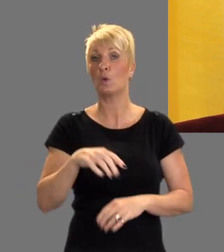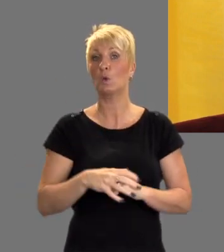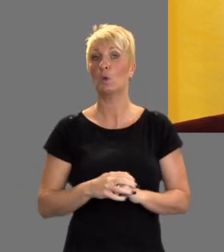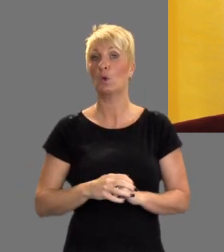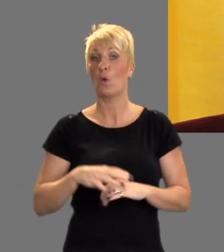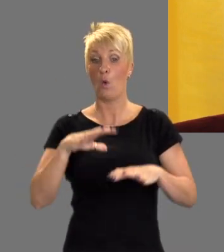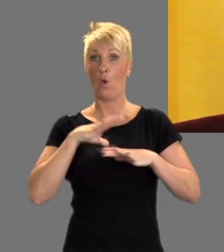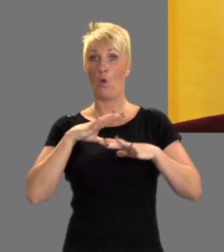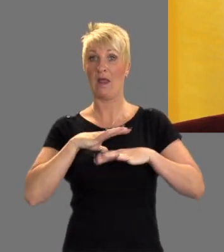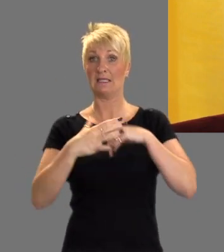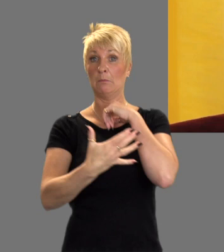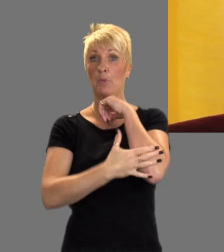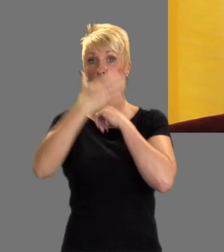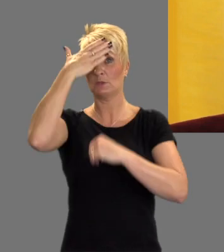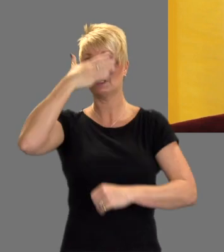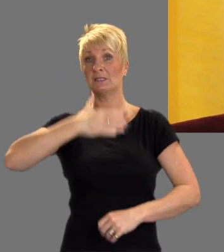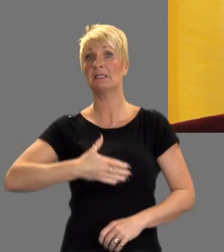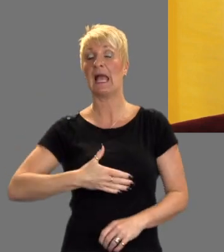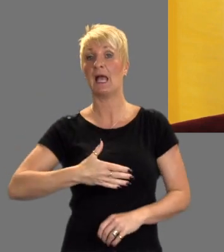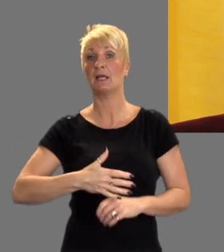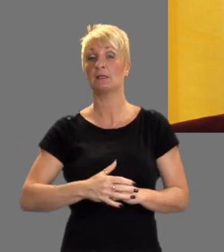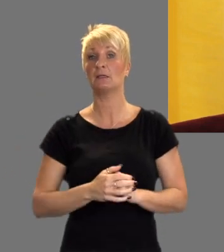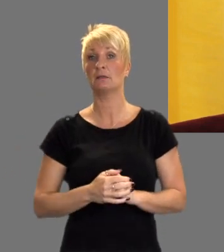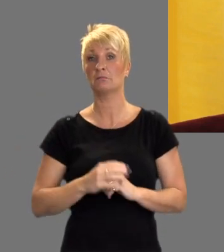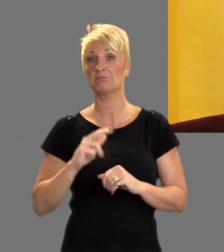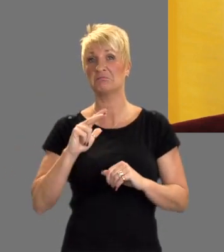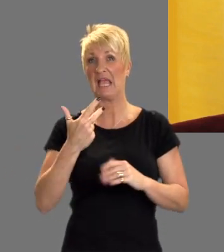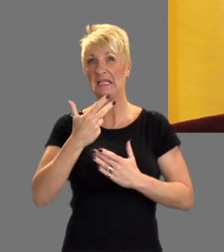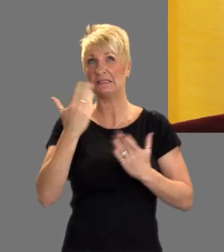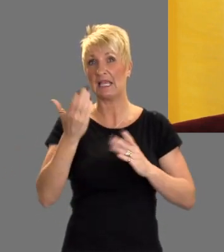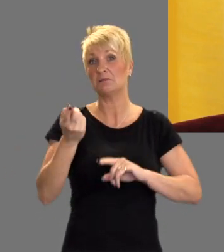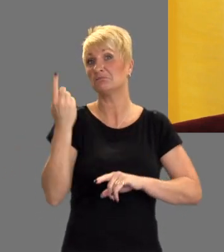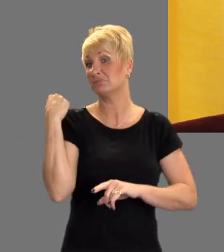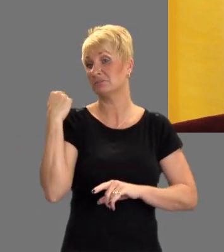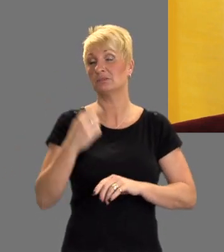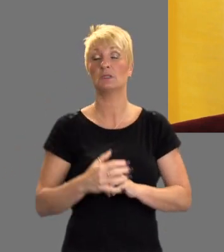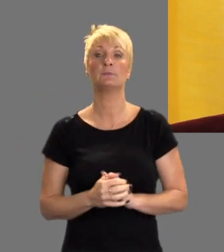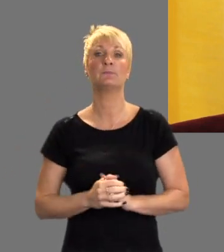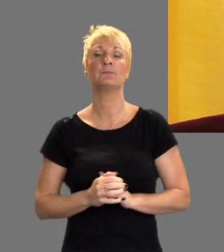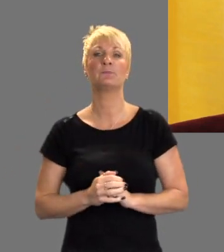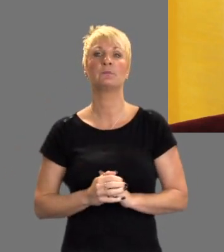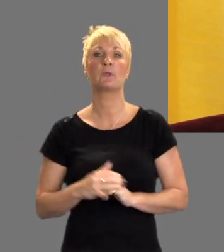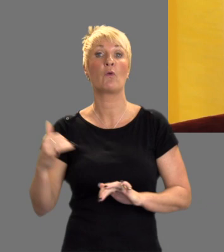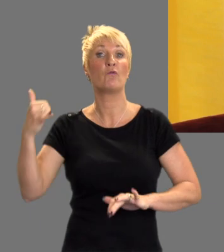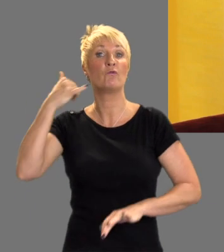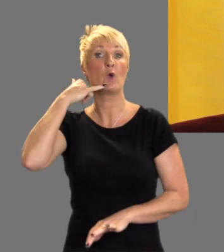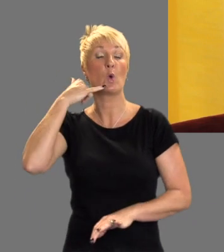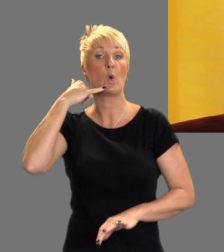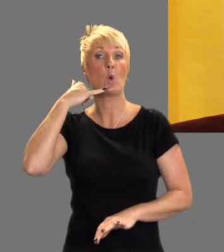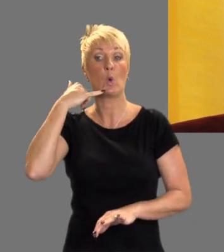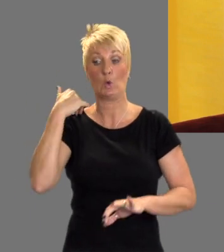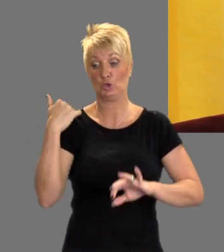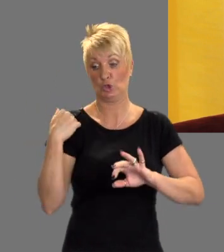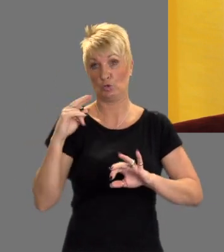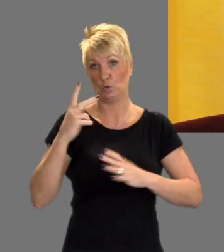I already had the bone scan about 8 days ago now, and I had a phone call